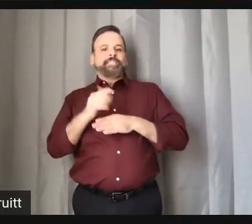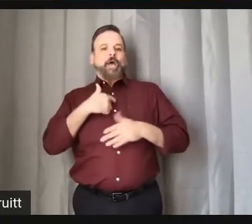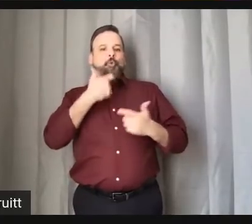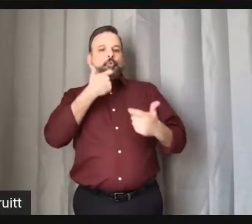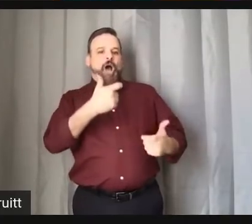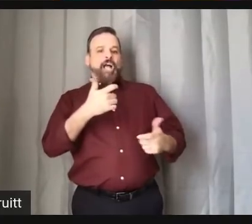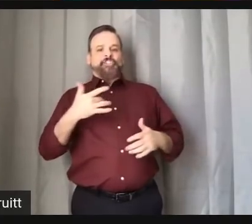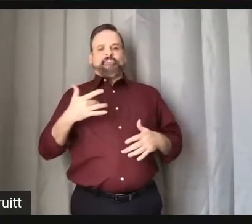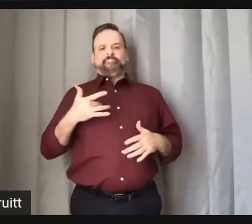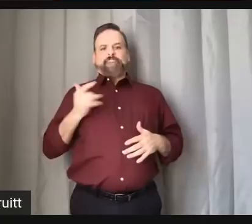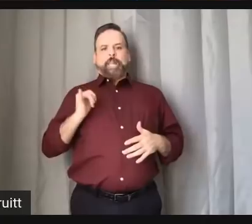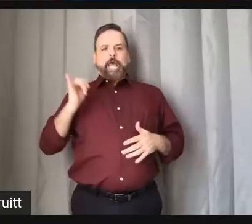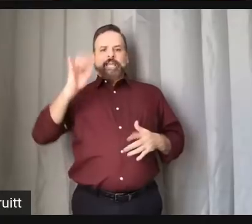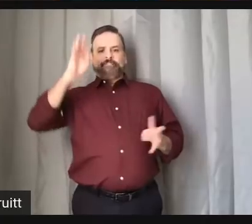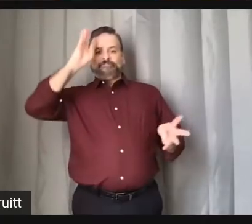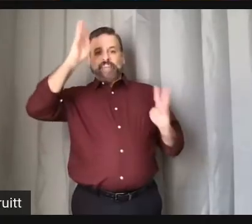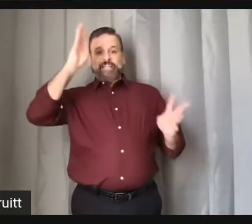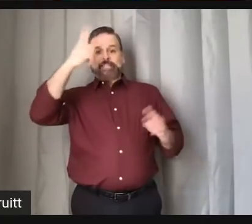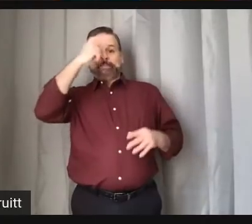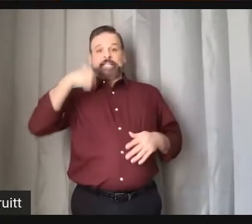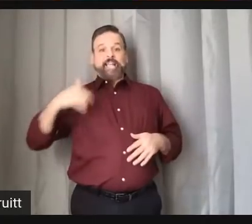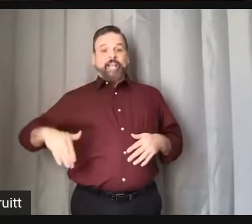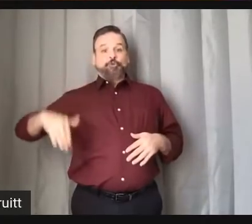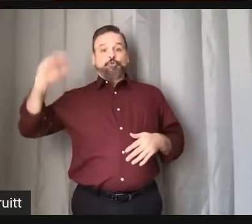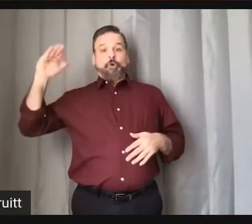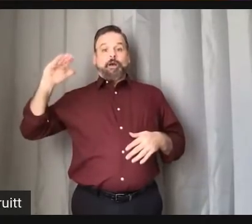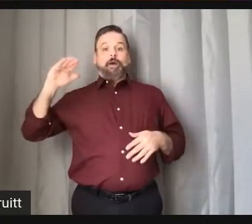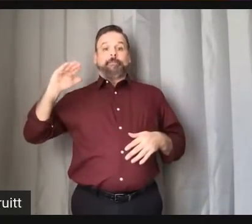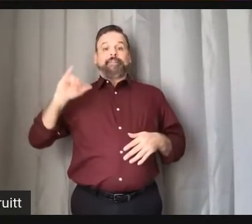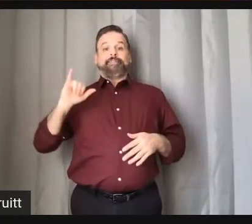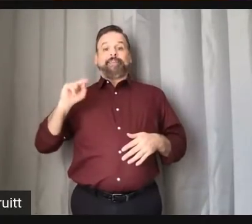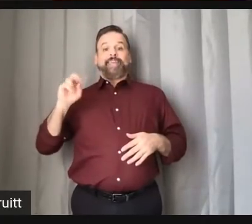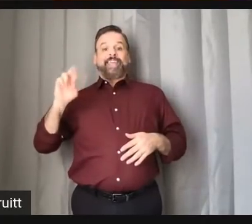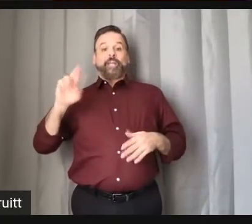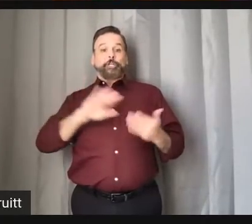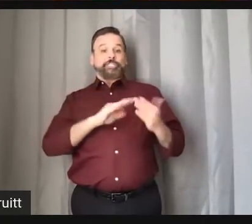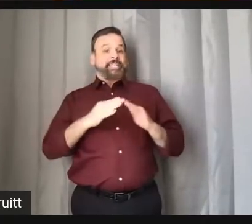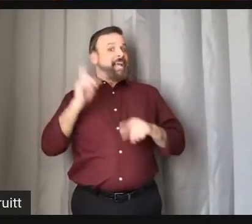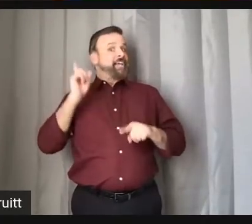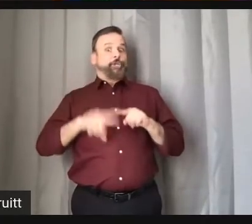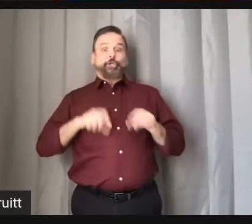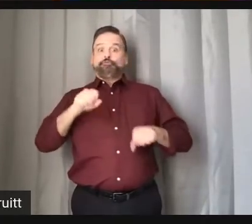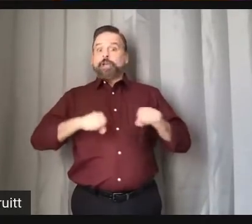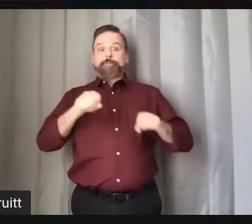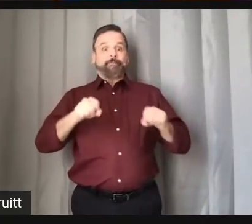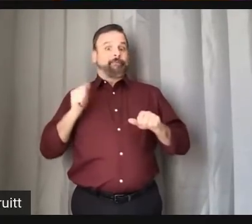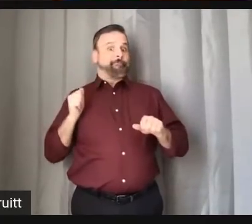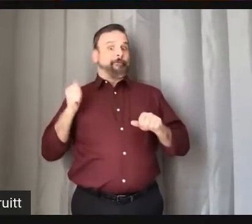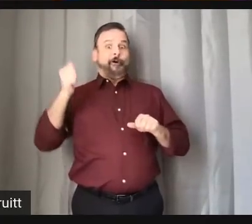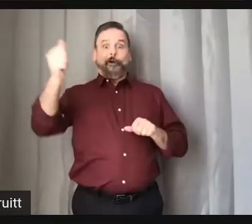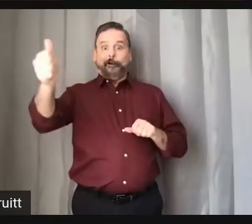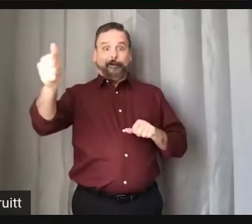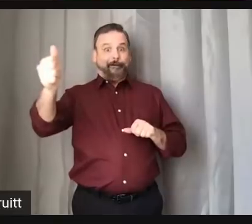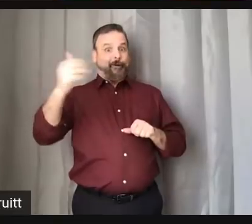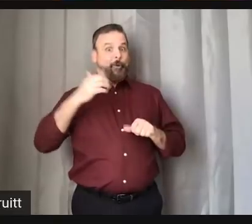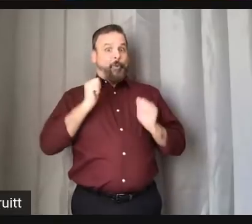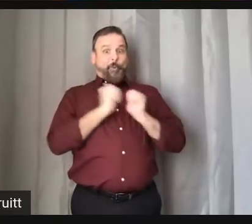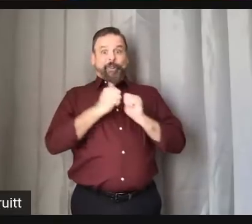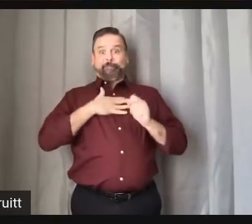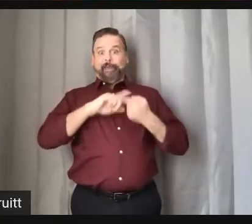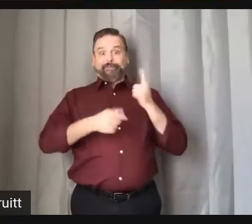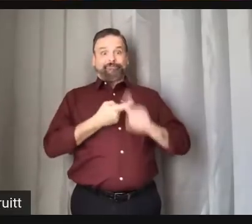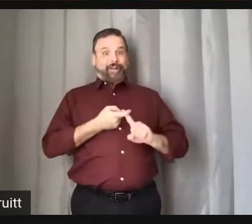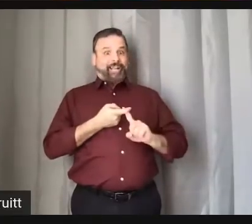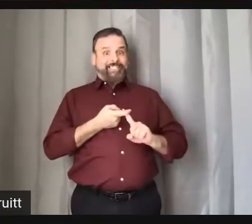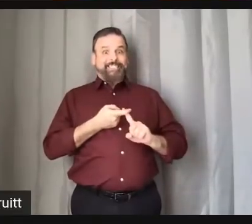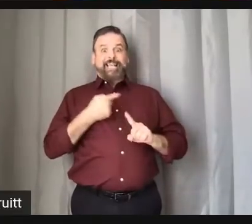like a fantasy to me because I grew up in the inner city. I wasn't allowed to like ride my bike like far away with my friends. Like